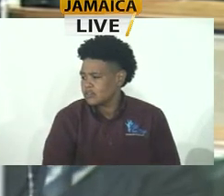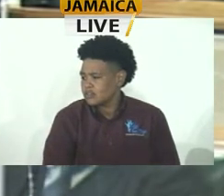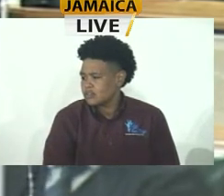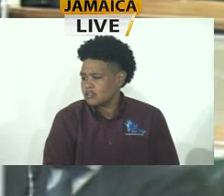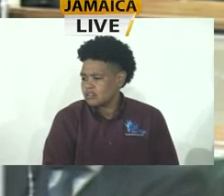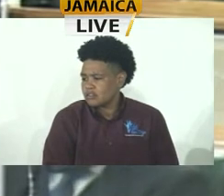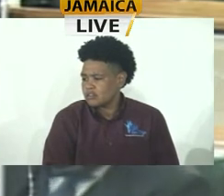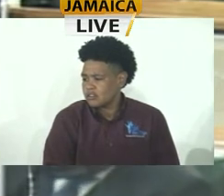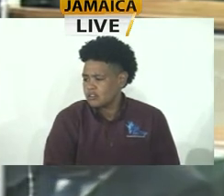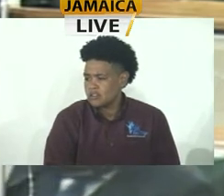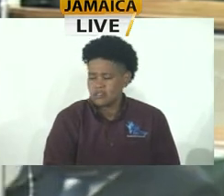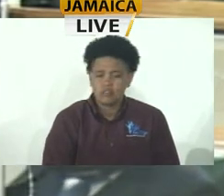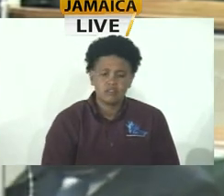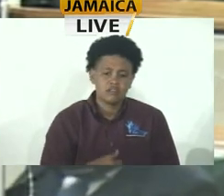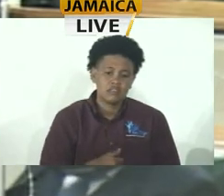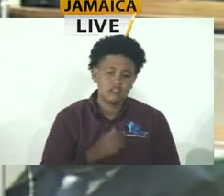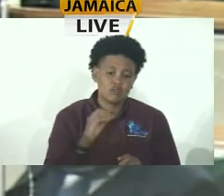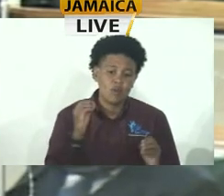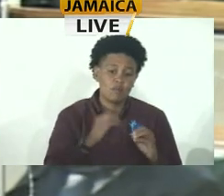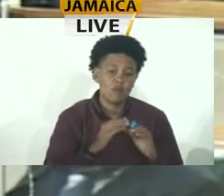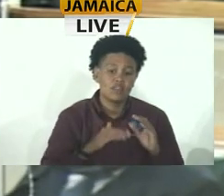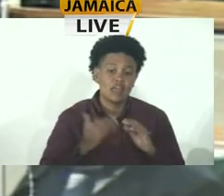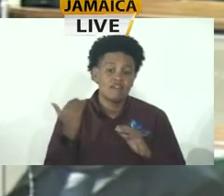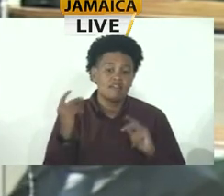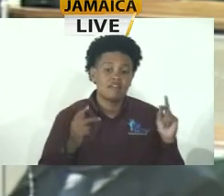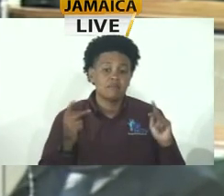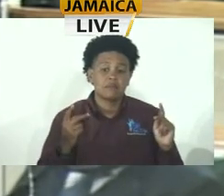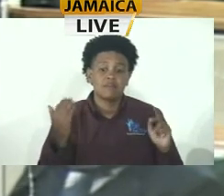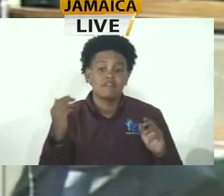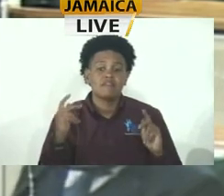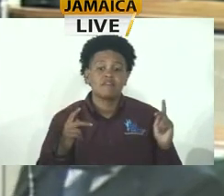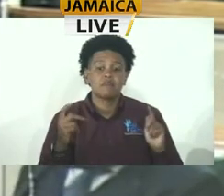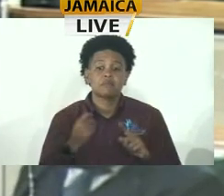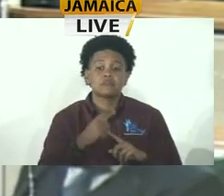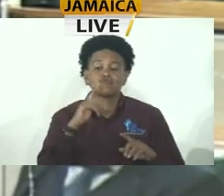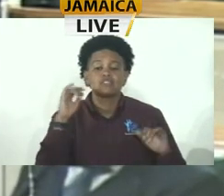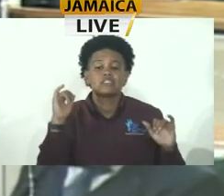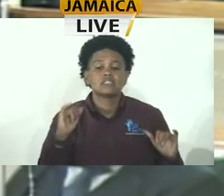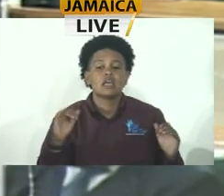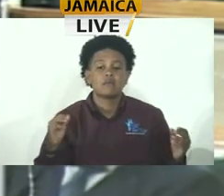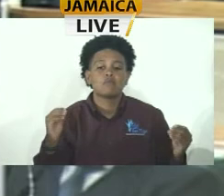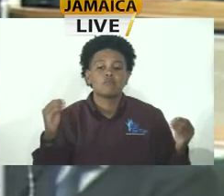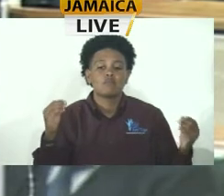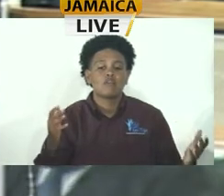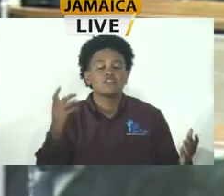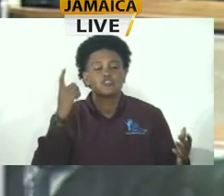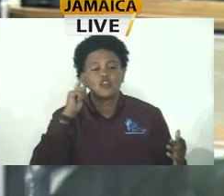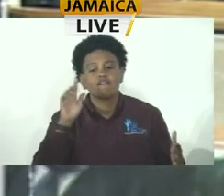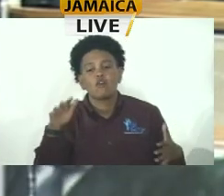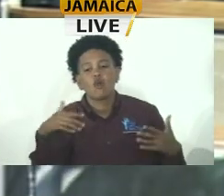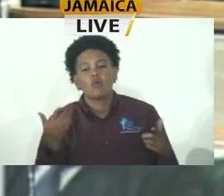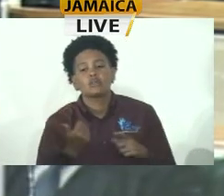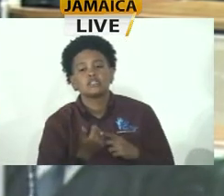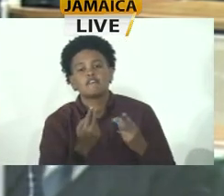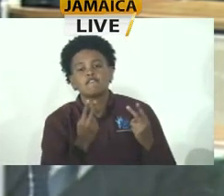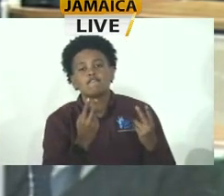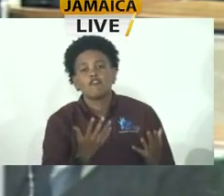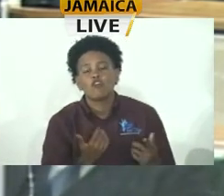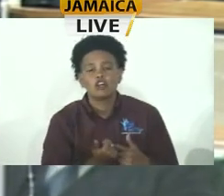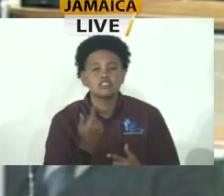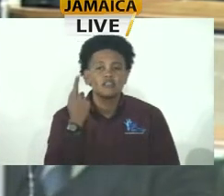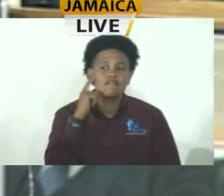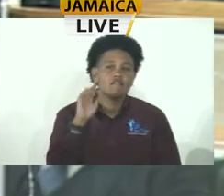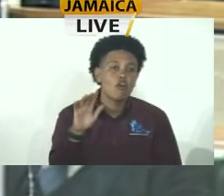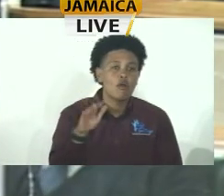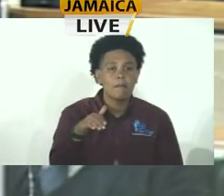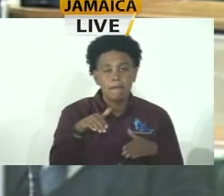15 persons and the 15 persons madam speaker is the same provision for funerals for rather